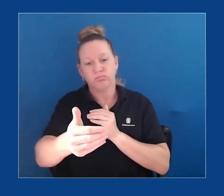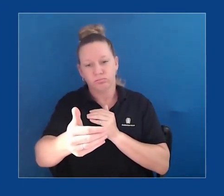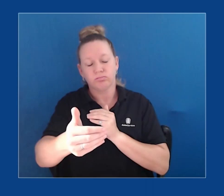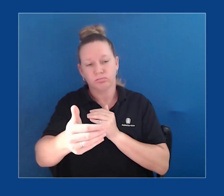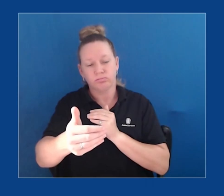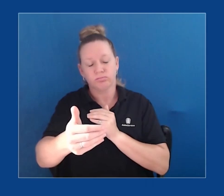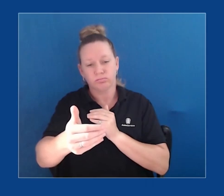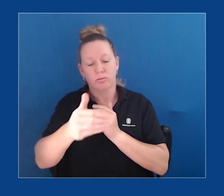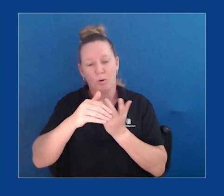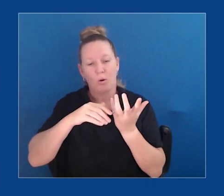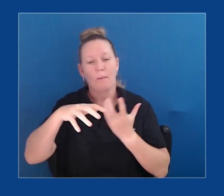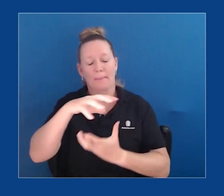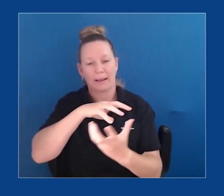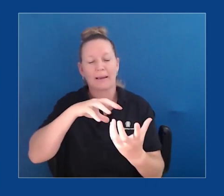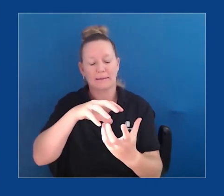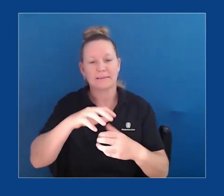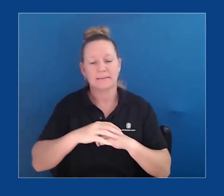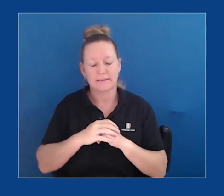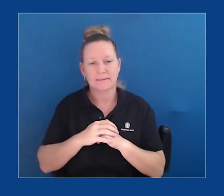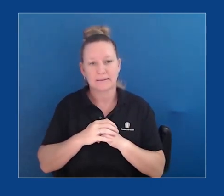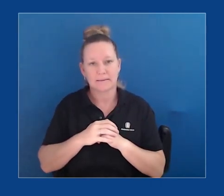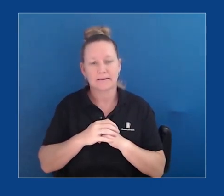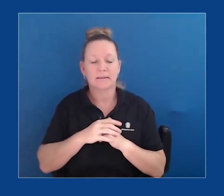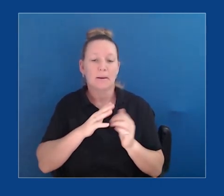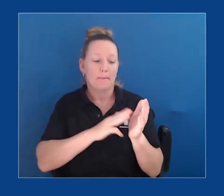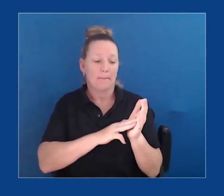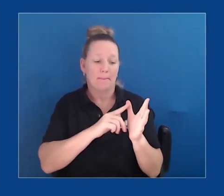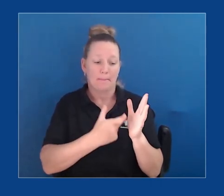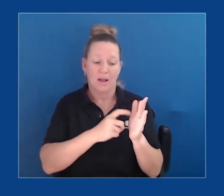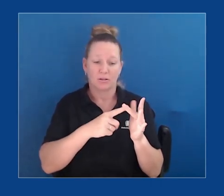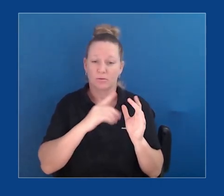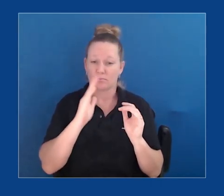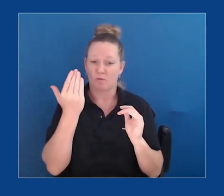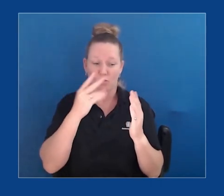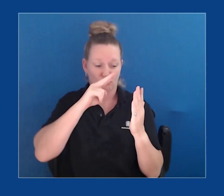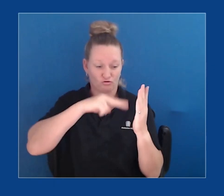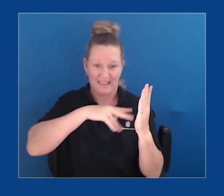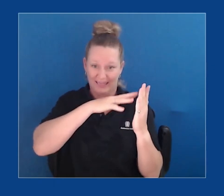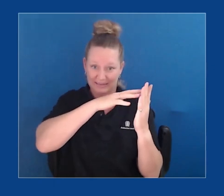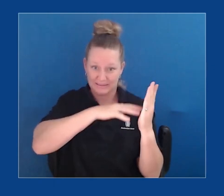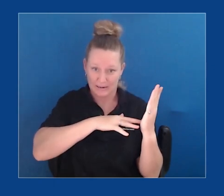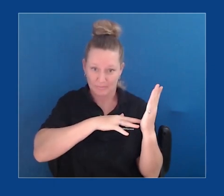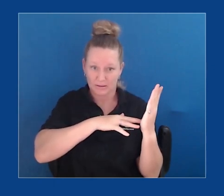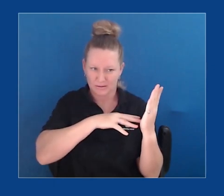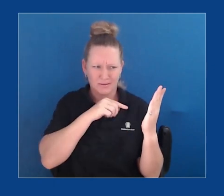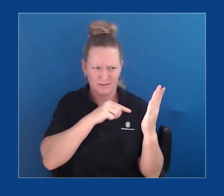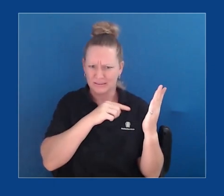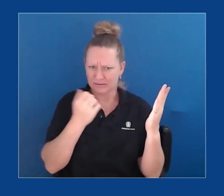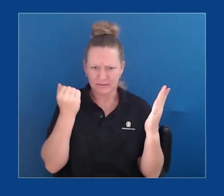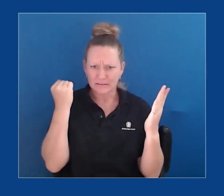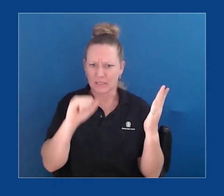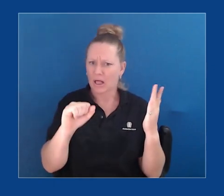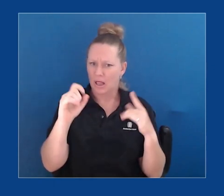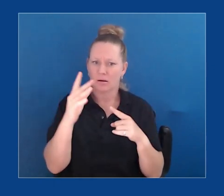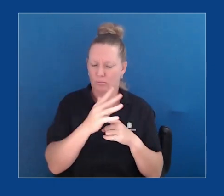I think that the statement that Marcy had read out is still so important